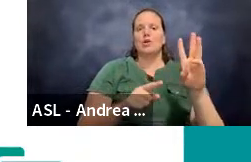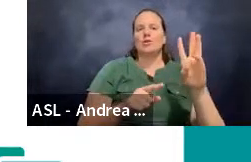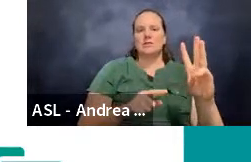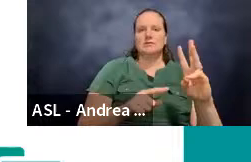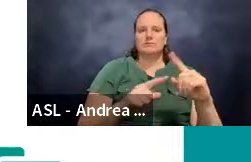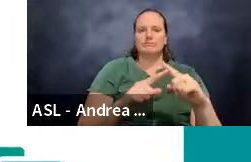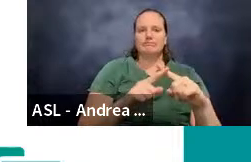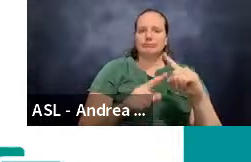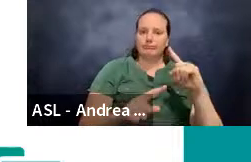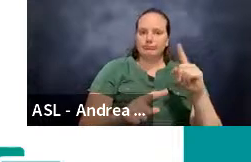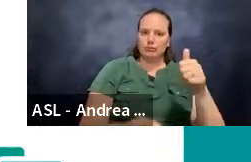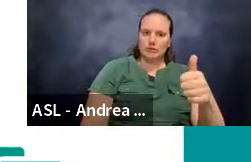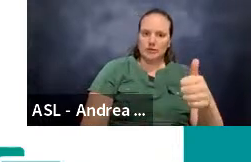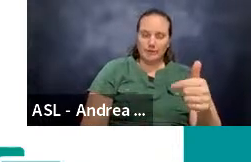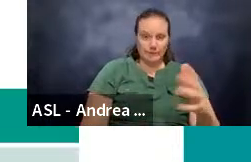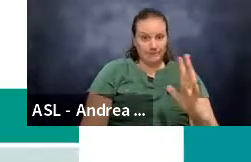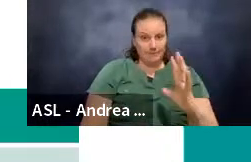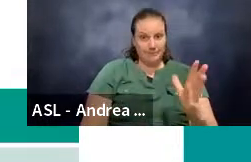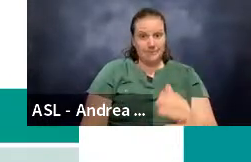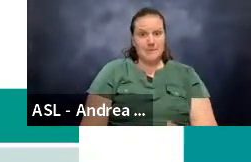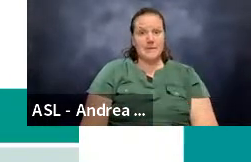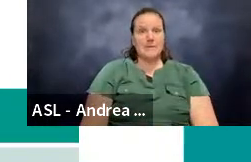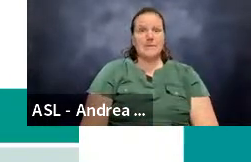unmute yourself. Next slide, please.